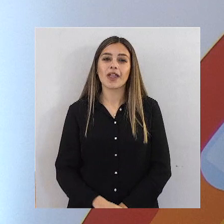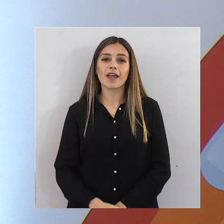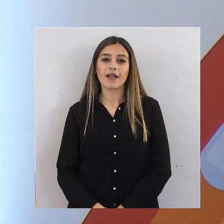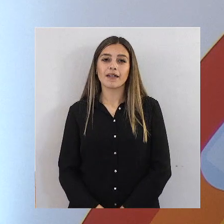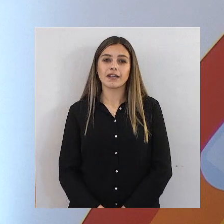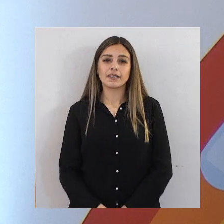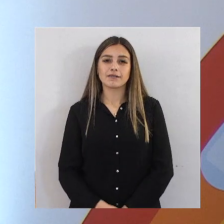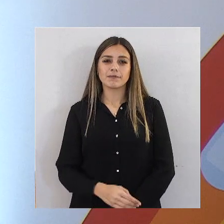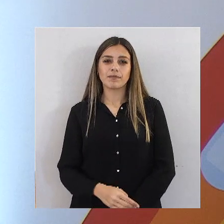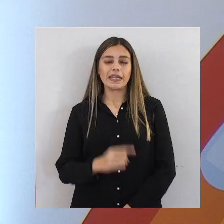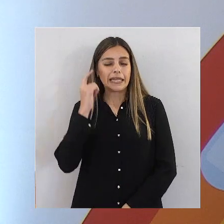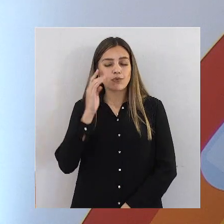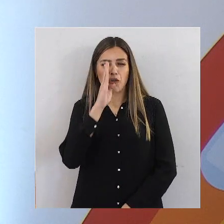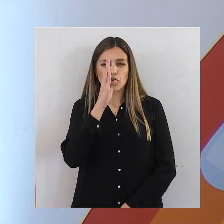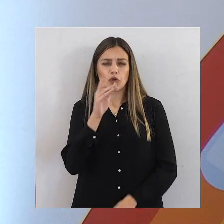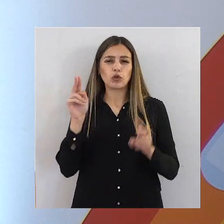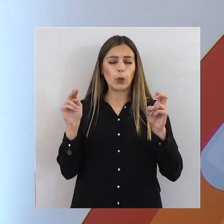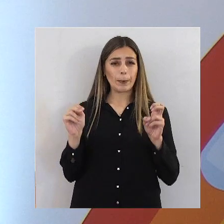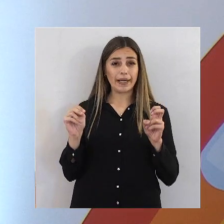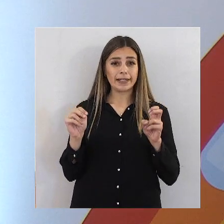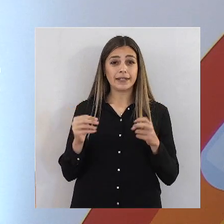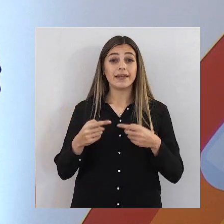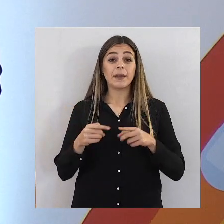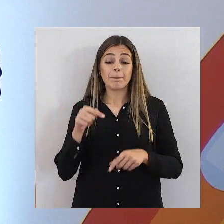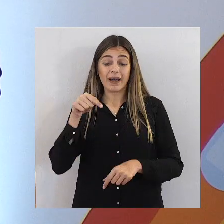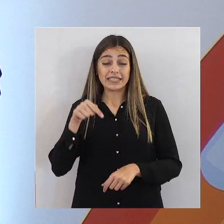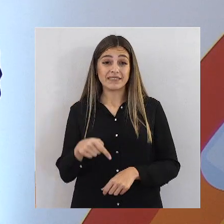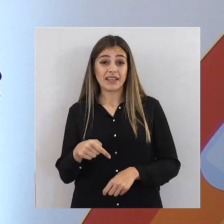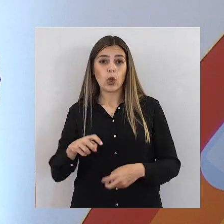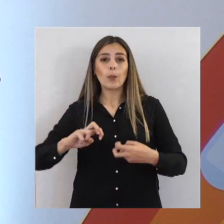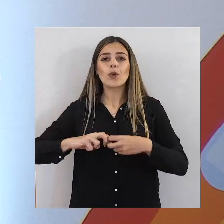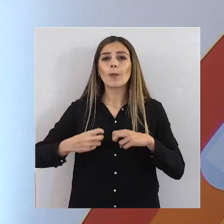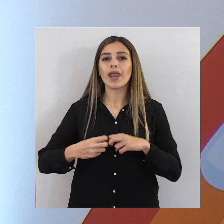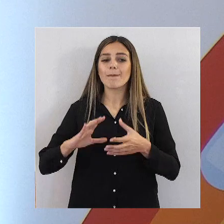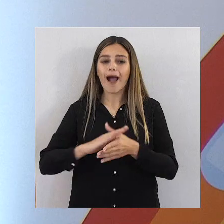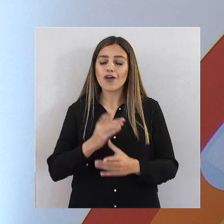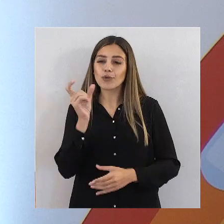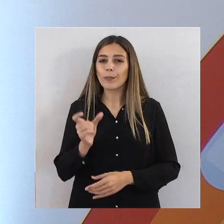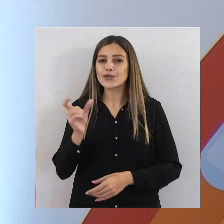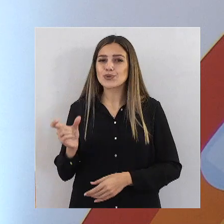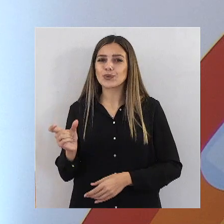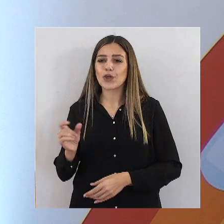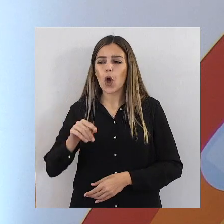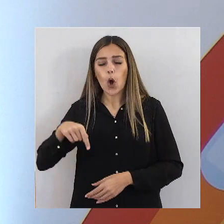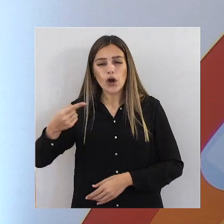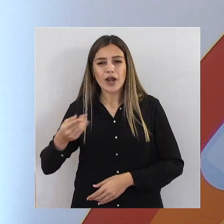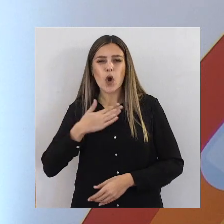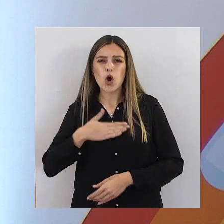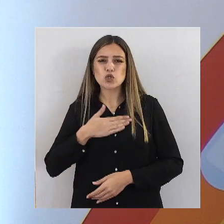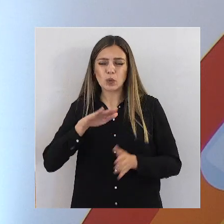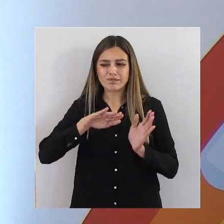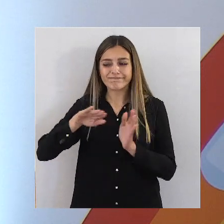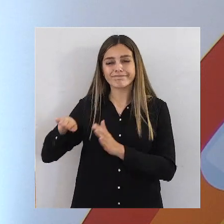I realize how this division has been the cause for many people to be left in the dark, both outside and within the healthcare